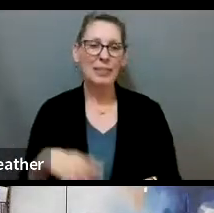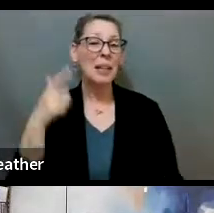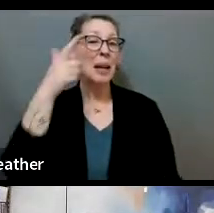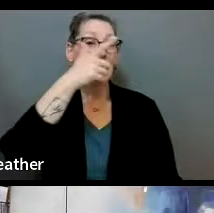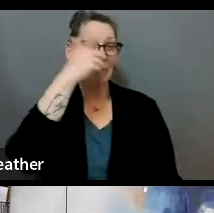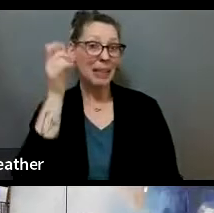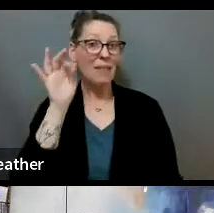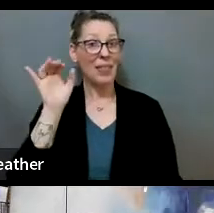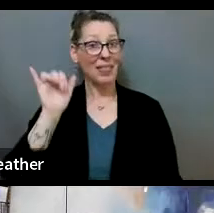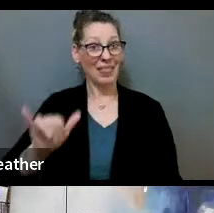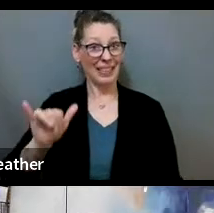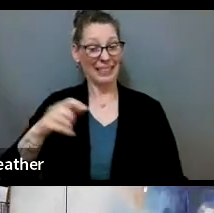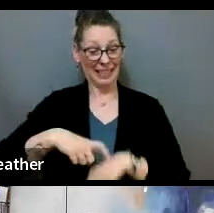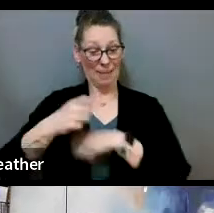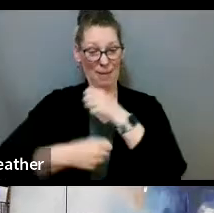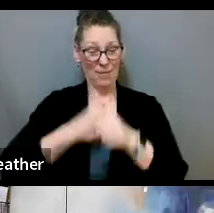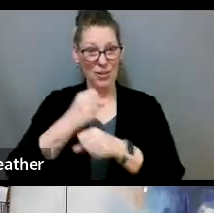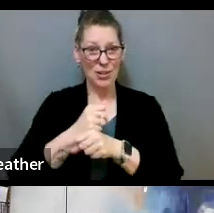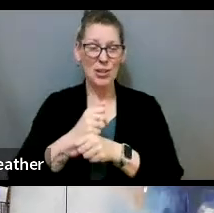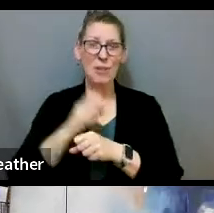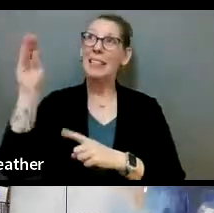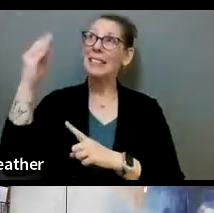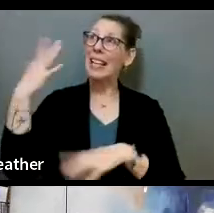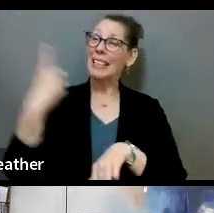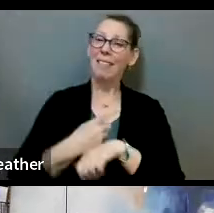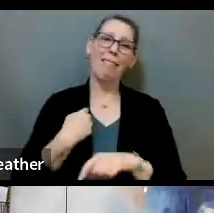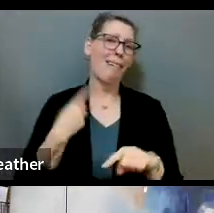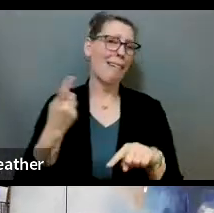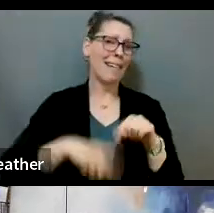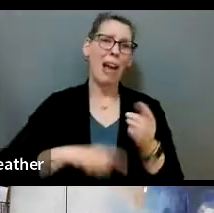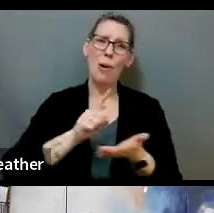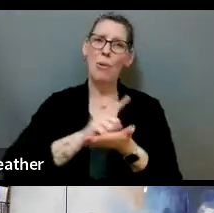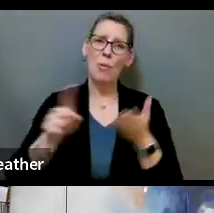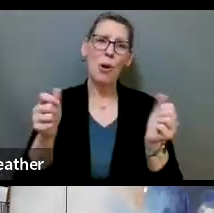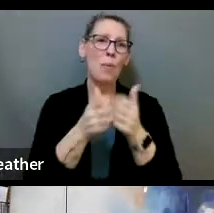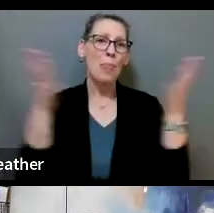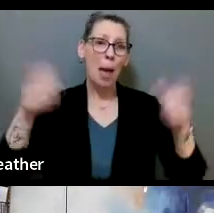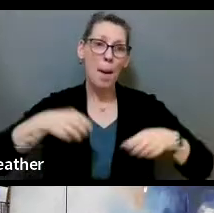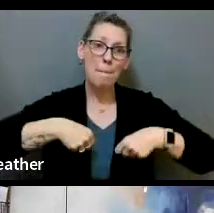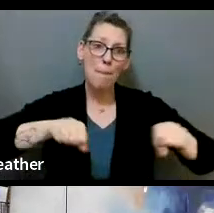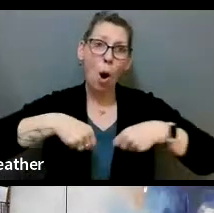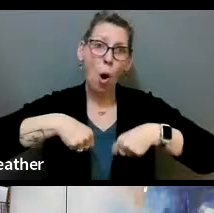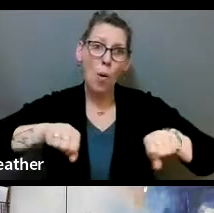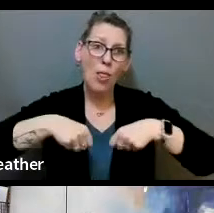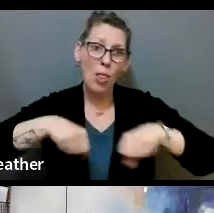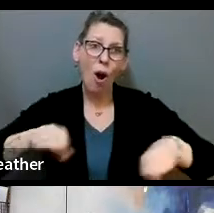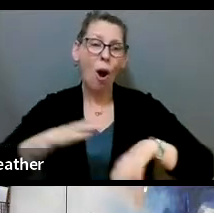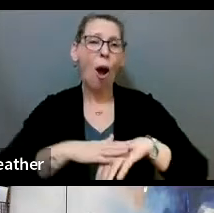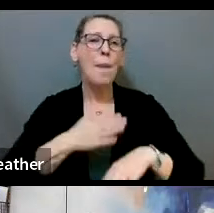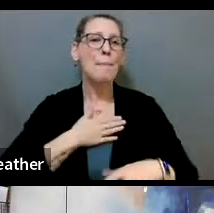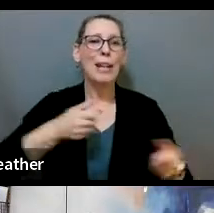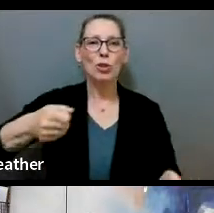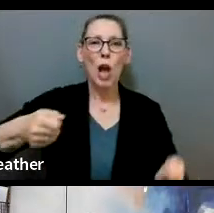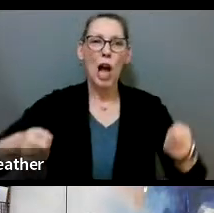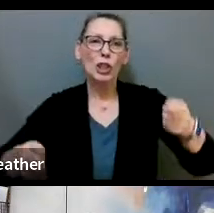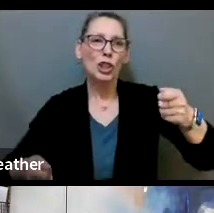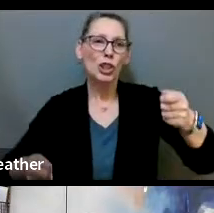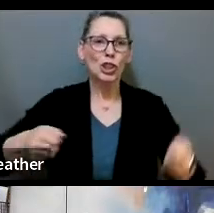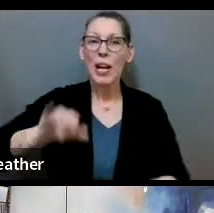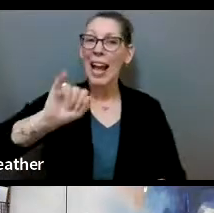Because of this time of the year and because it's such a sunny day, I can't go a week without mowing the lawn on my tractor. Otherwise, it gets out of